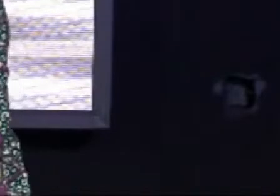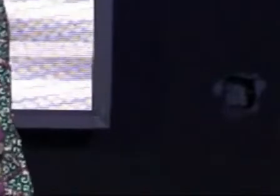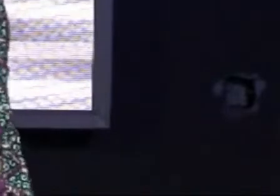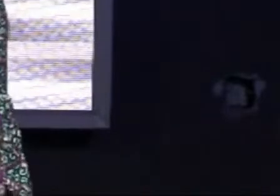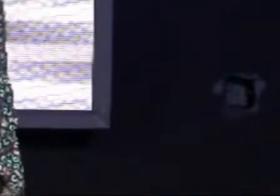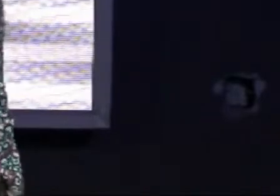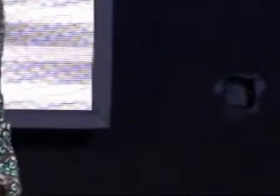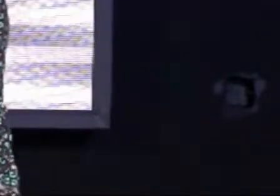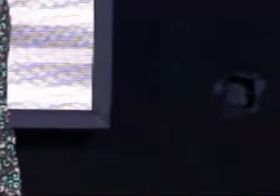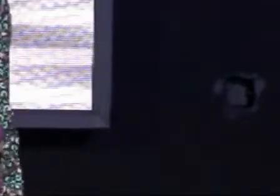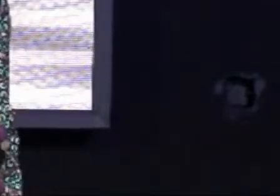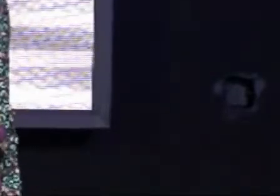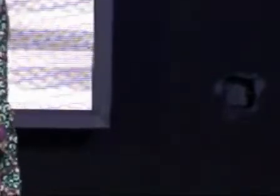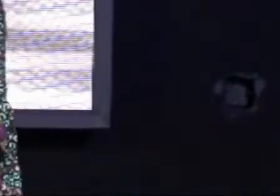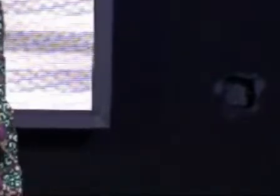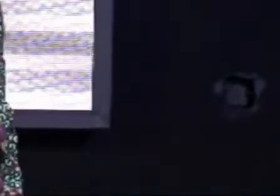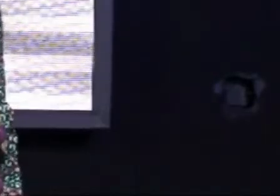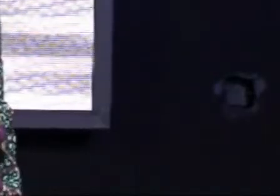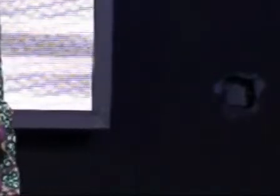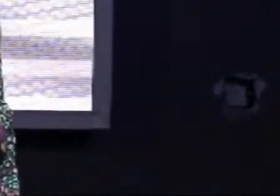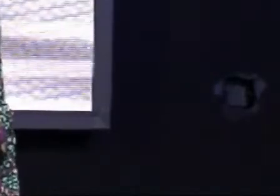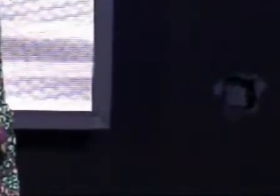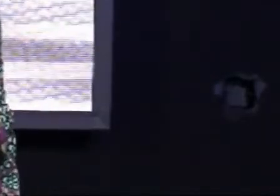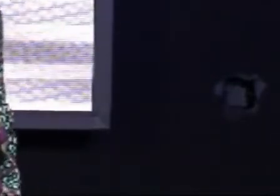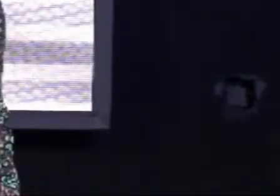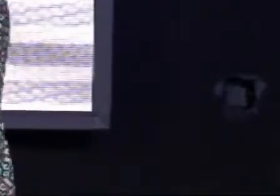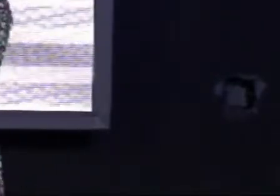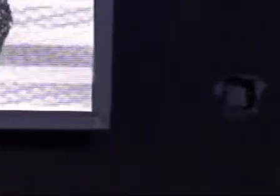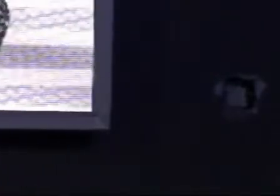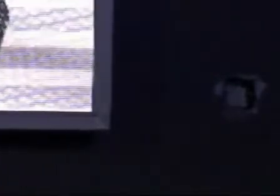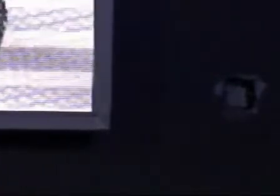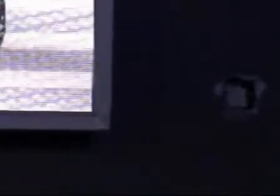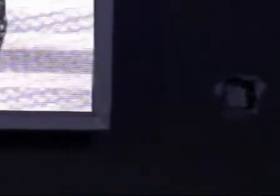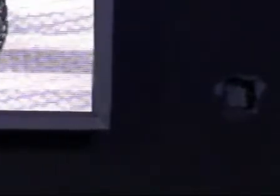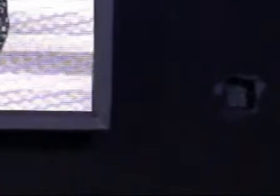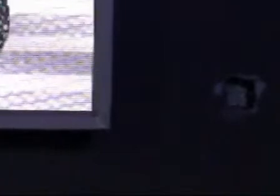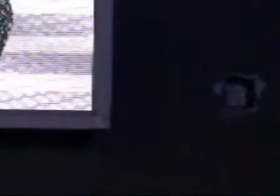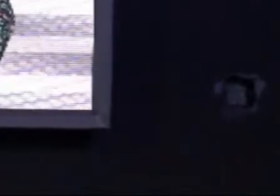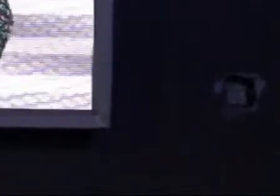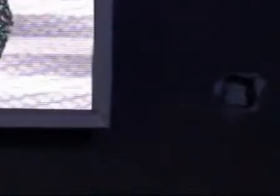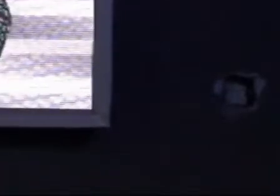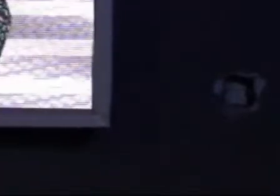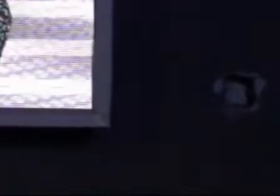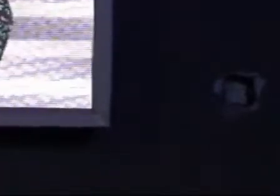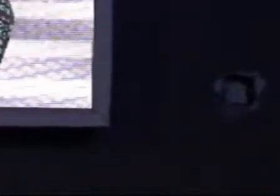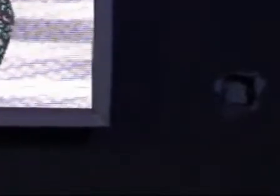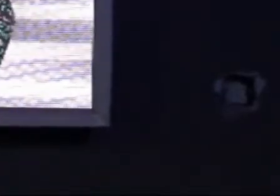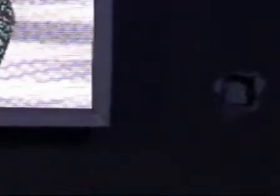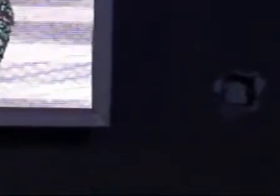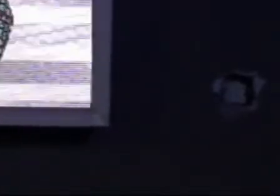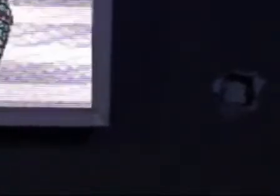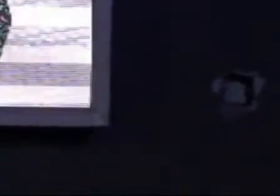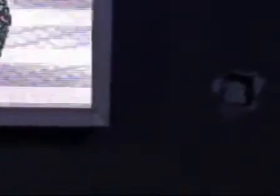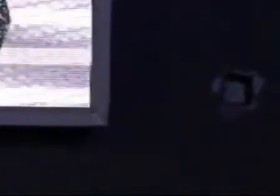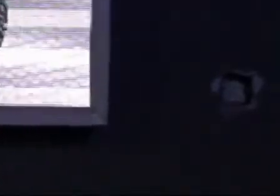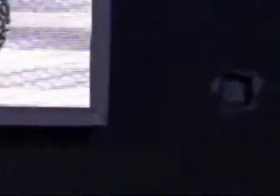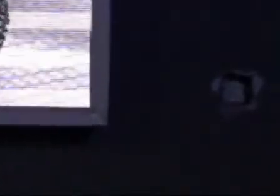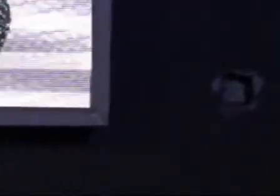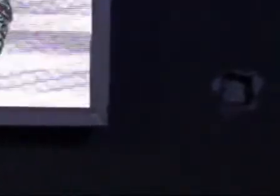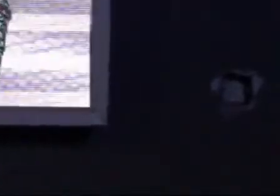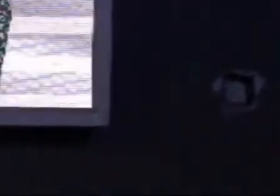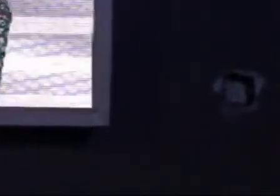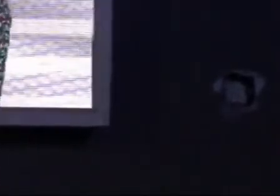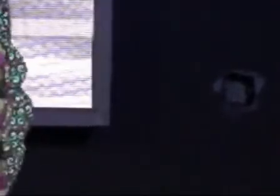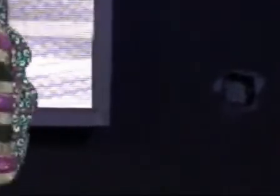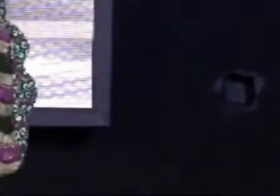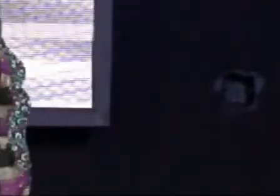they are doing. Then what sort of supervisor are you? So look at what is also happening. Then I'd like